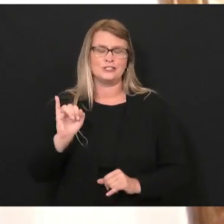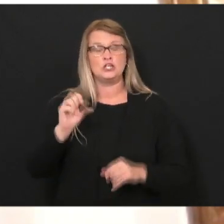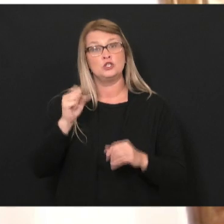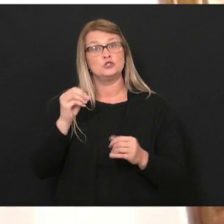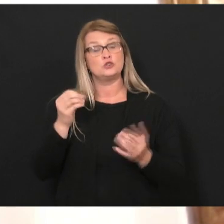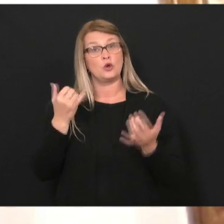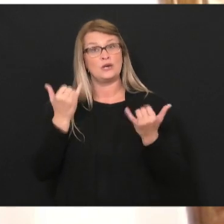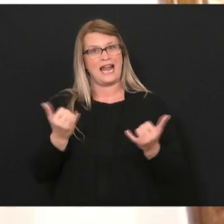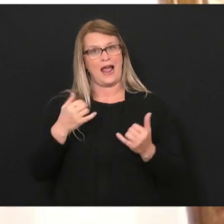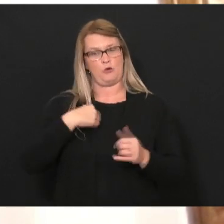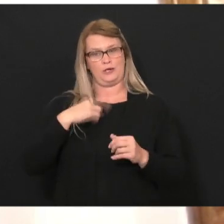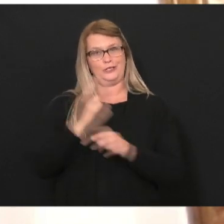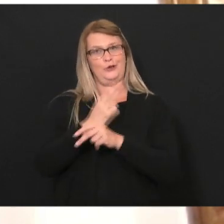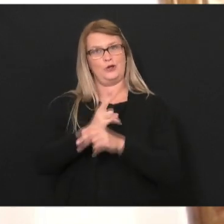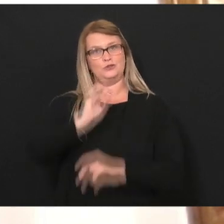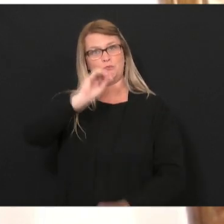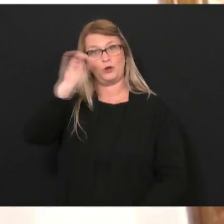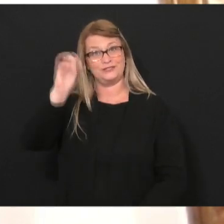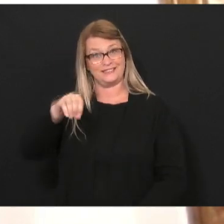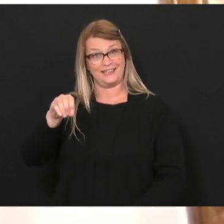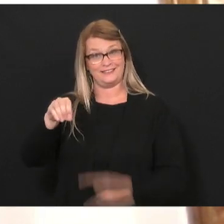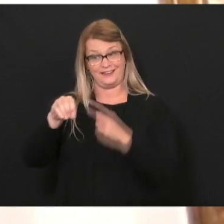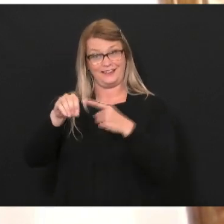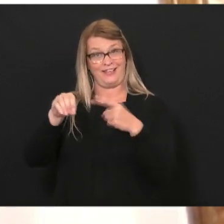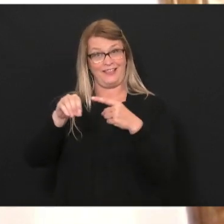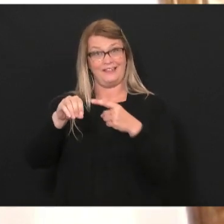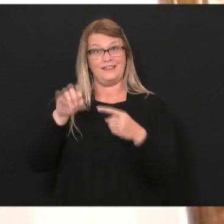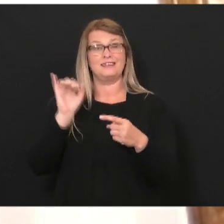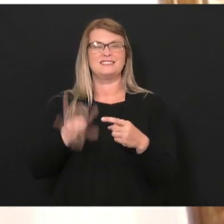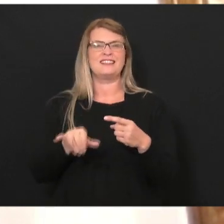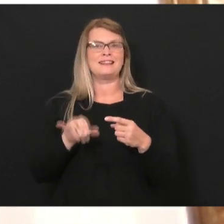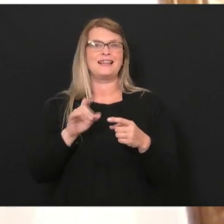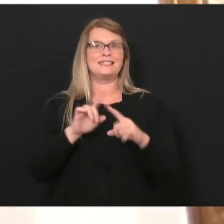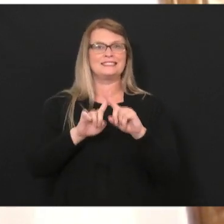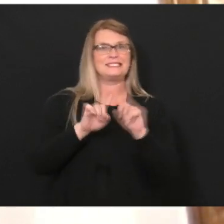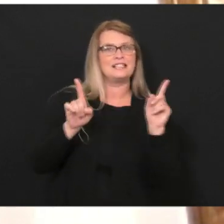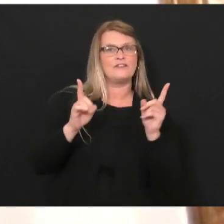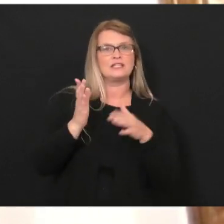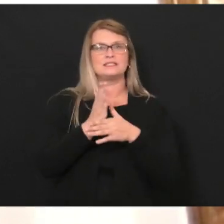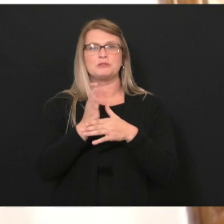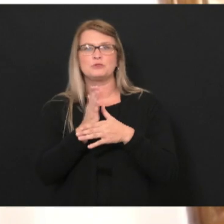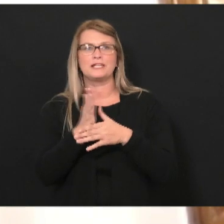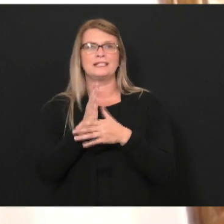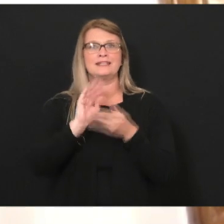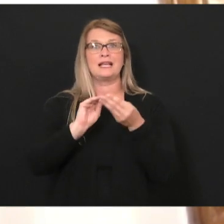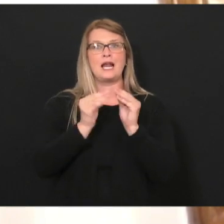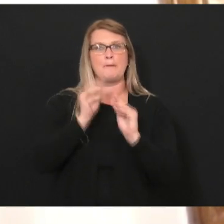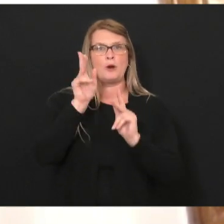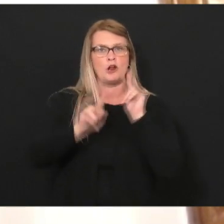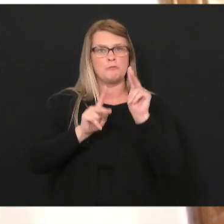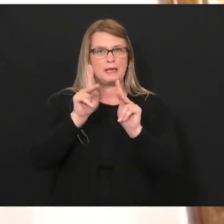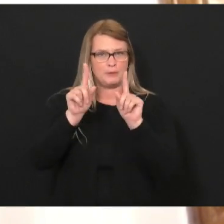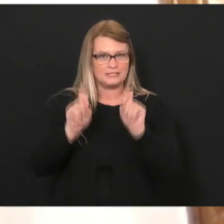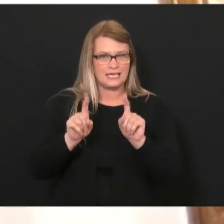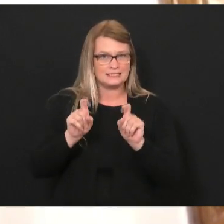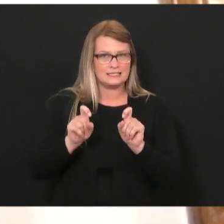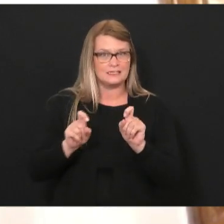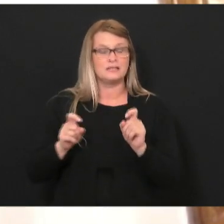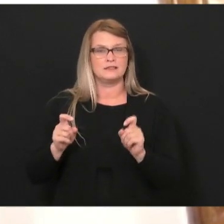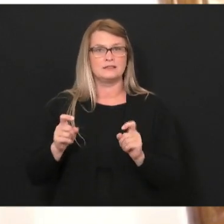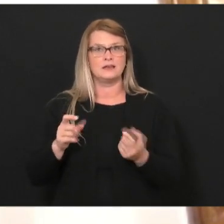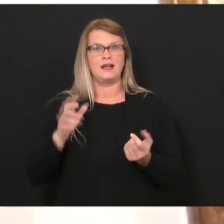a percent, we are taking into account differences in the number of people tested. So we're doing it as